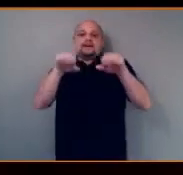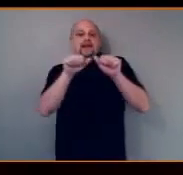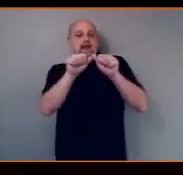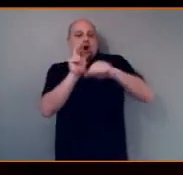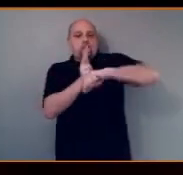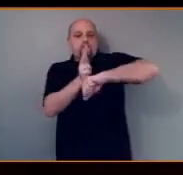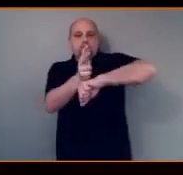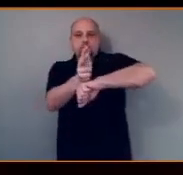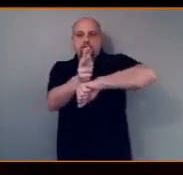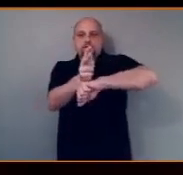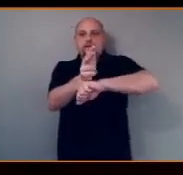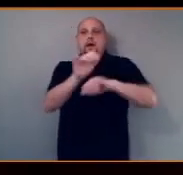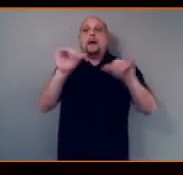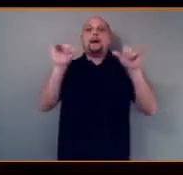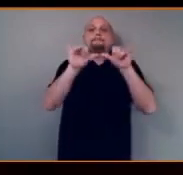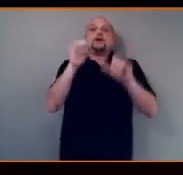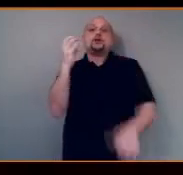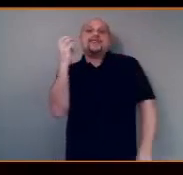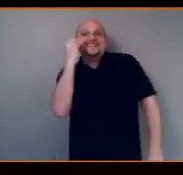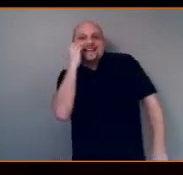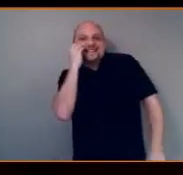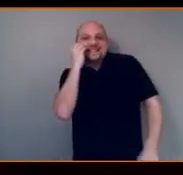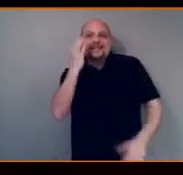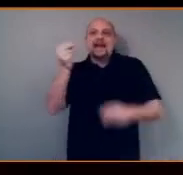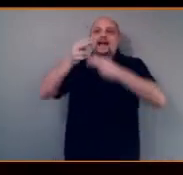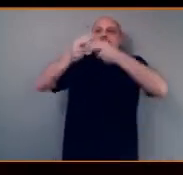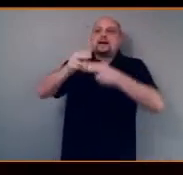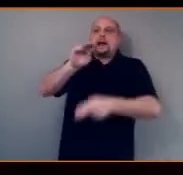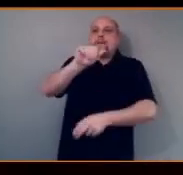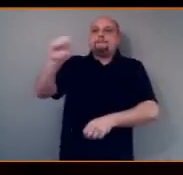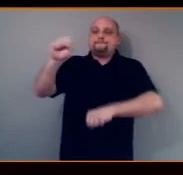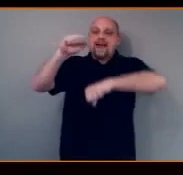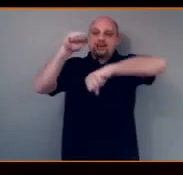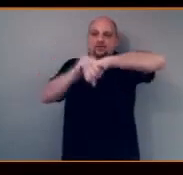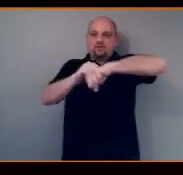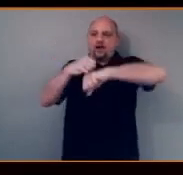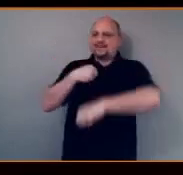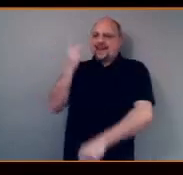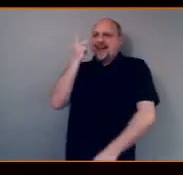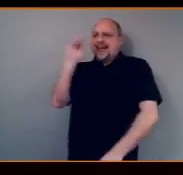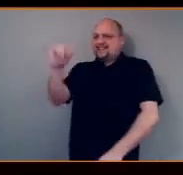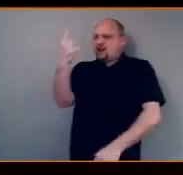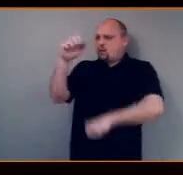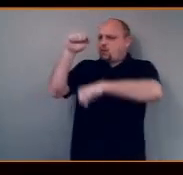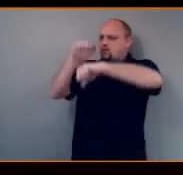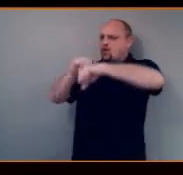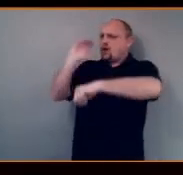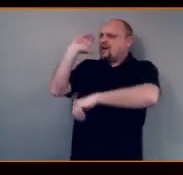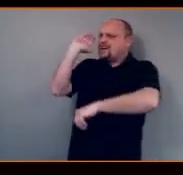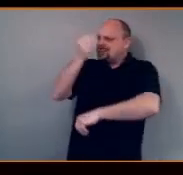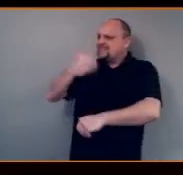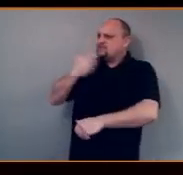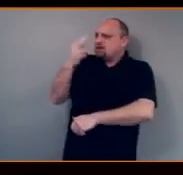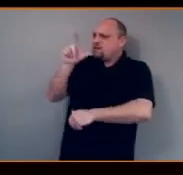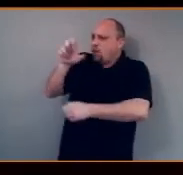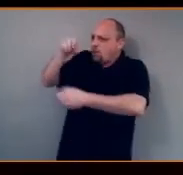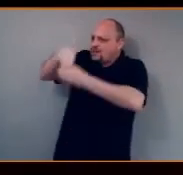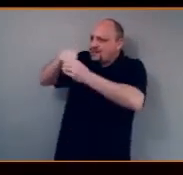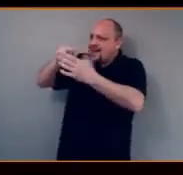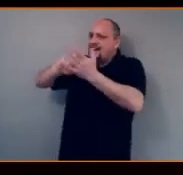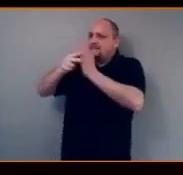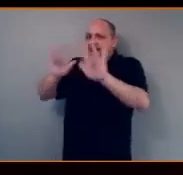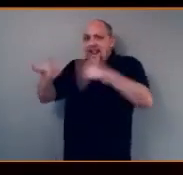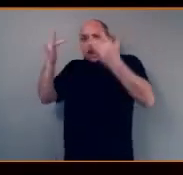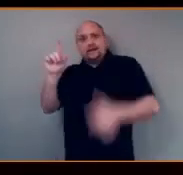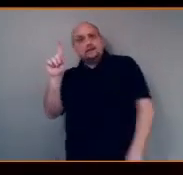mass of rocks? Those porous looking rocks make me want to know if they are light like pumice.